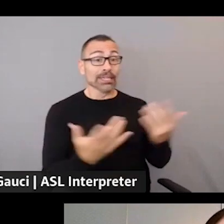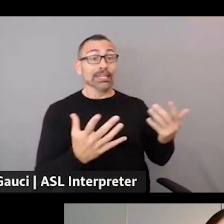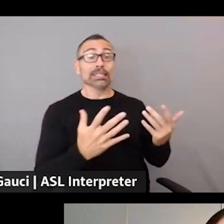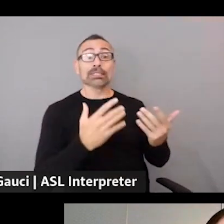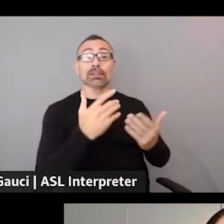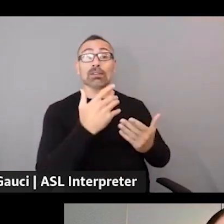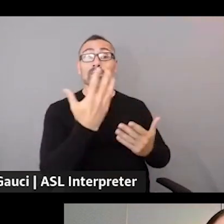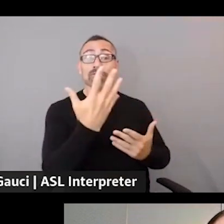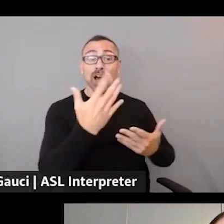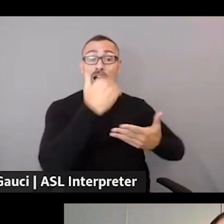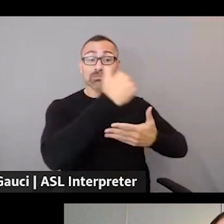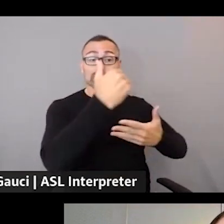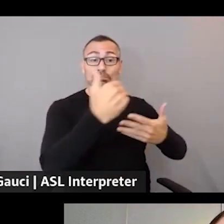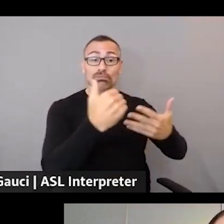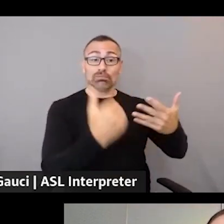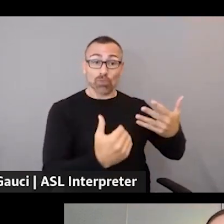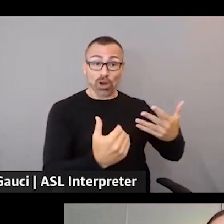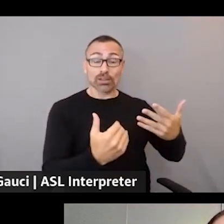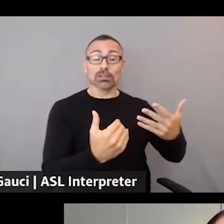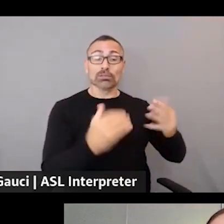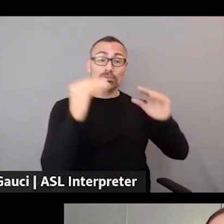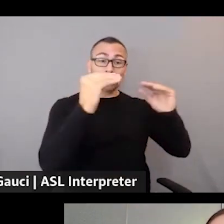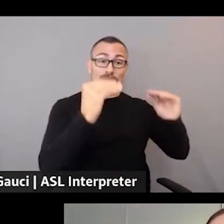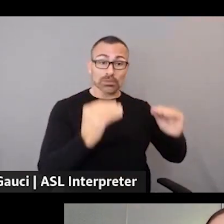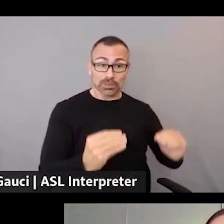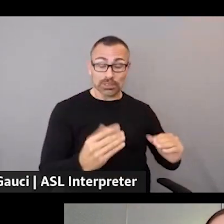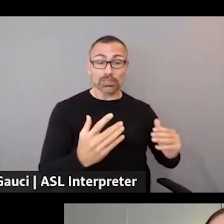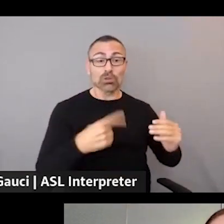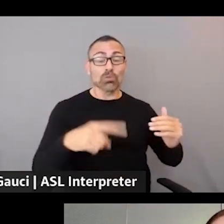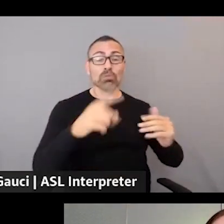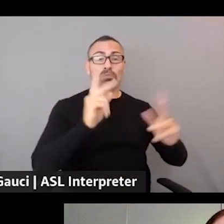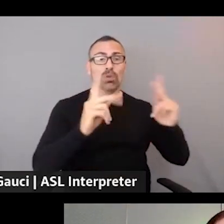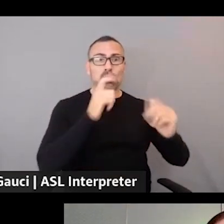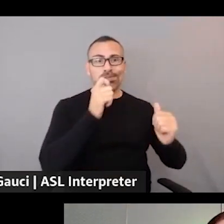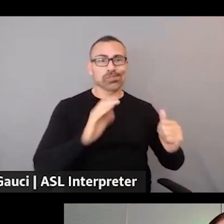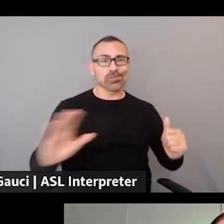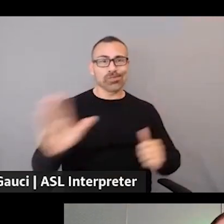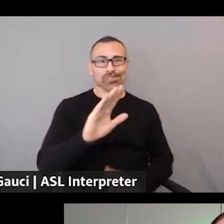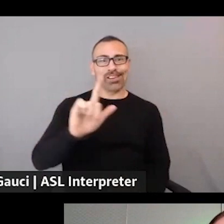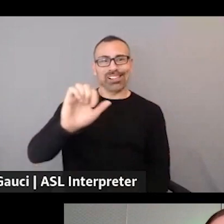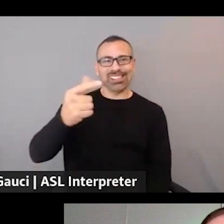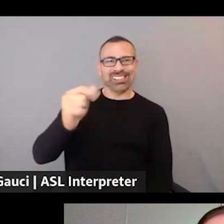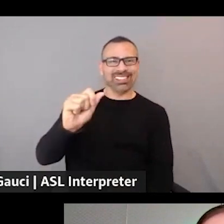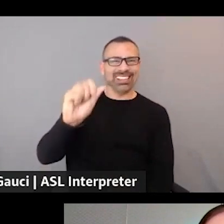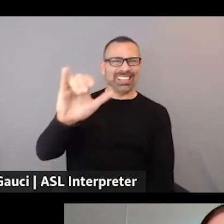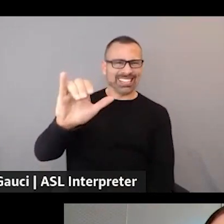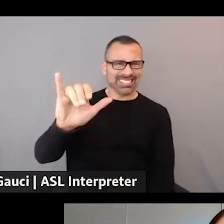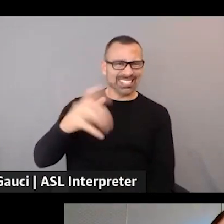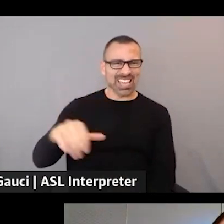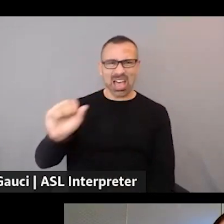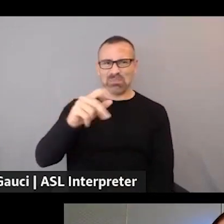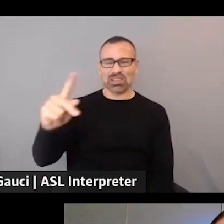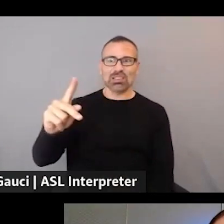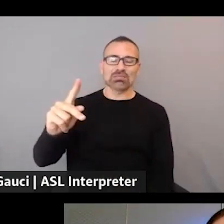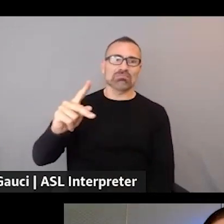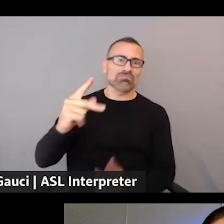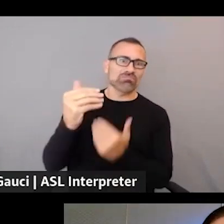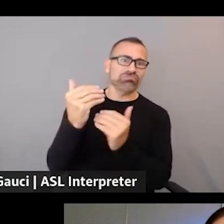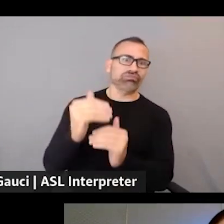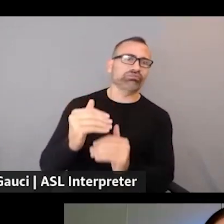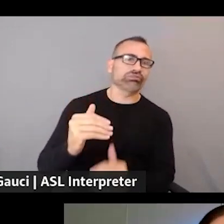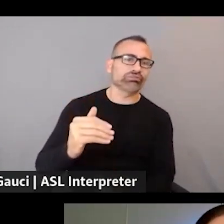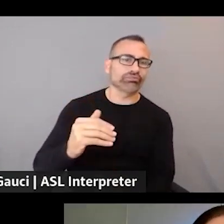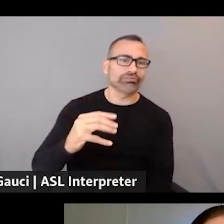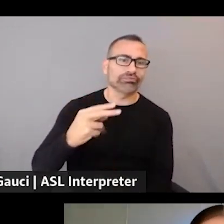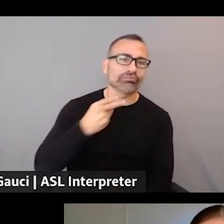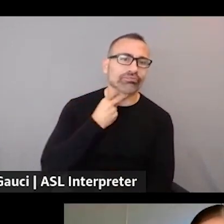been going through helping people who've been held back by their legacy applications so they can start building some expertise to modernize